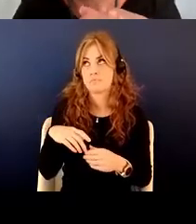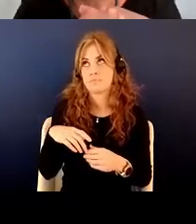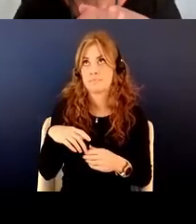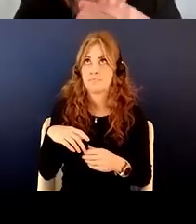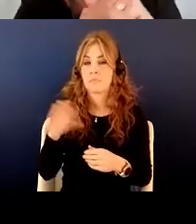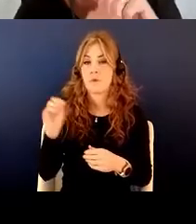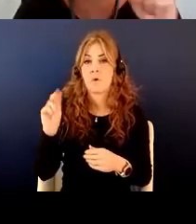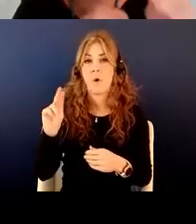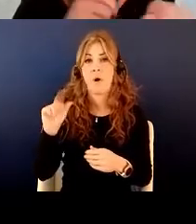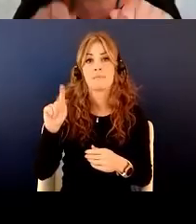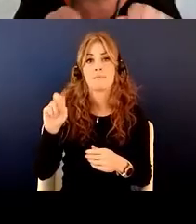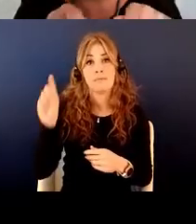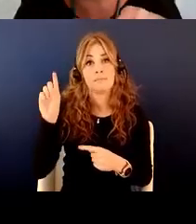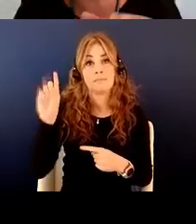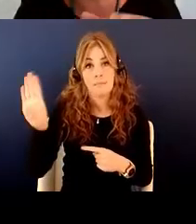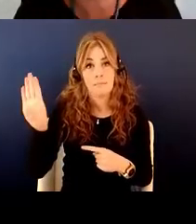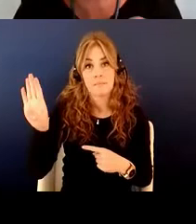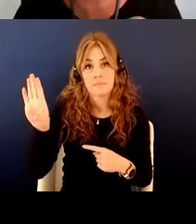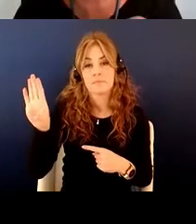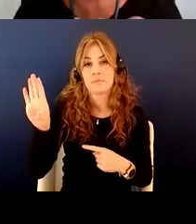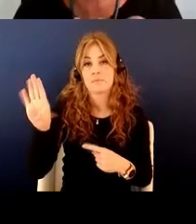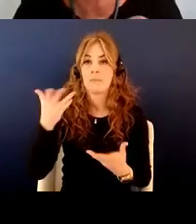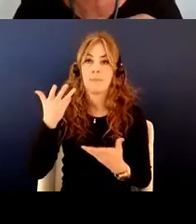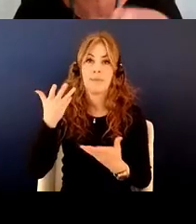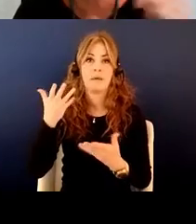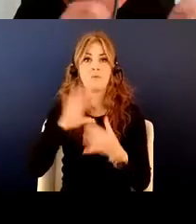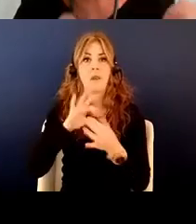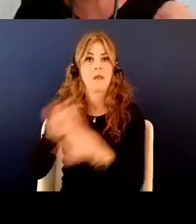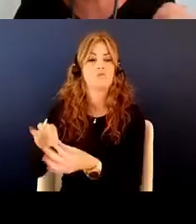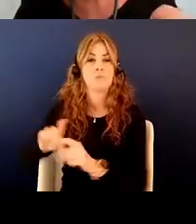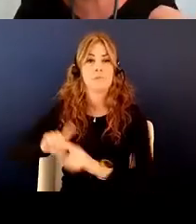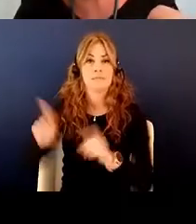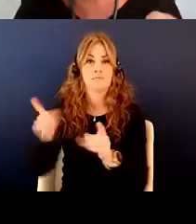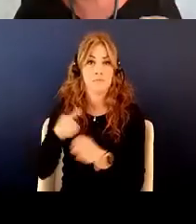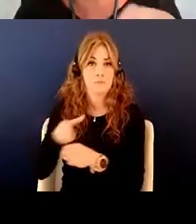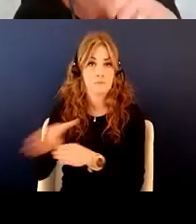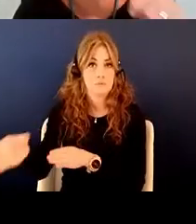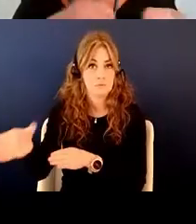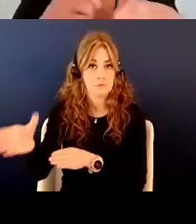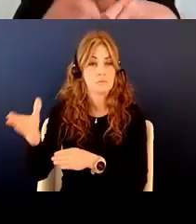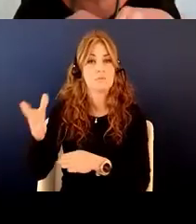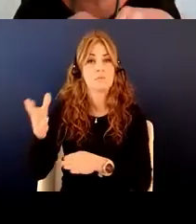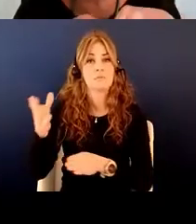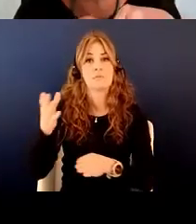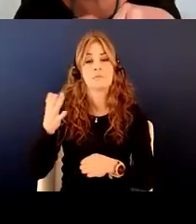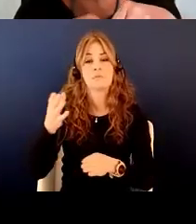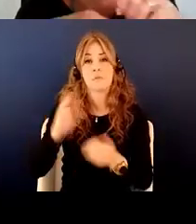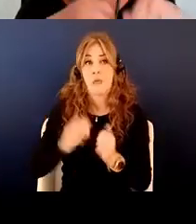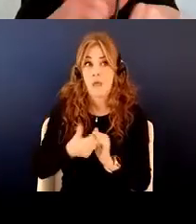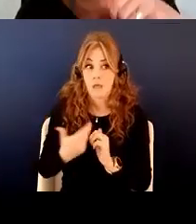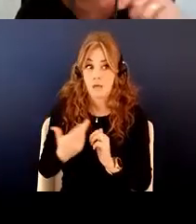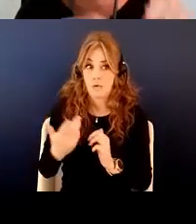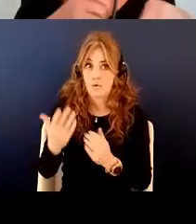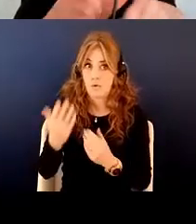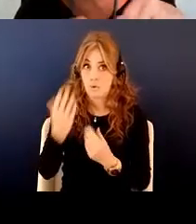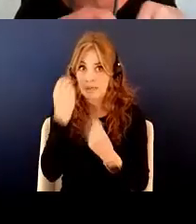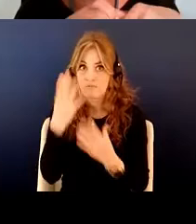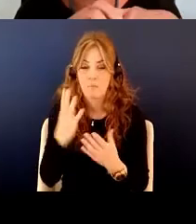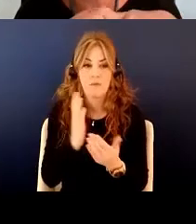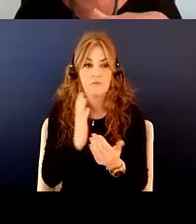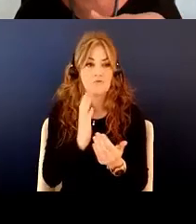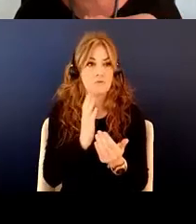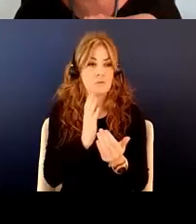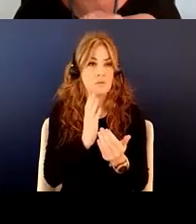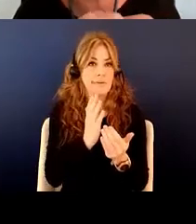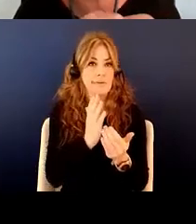online databases that reach different disciplines. And we also know that the way information is cataloged and indexed